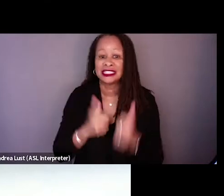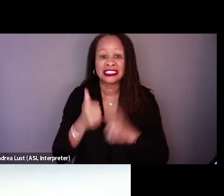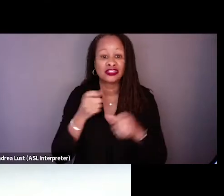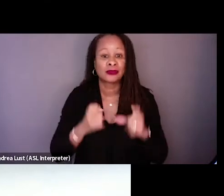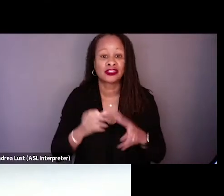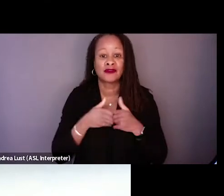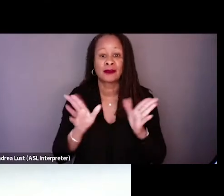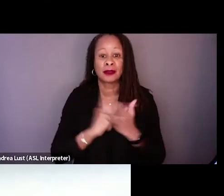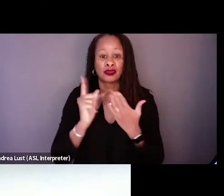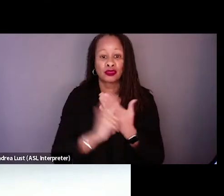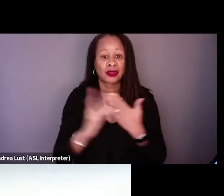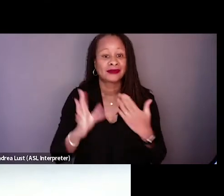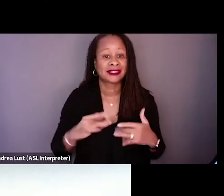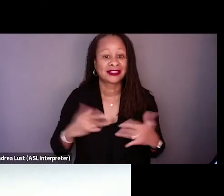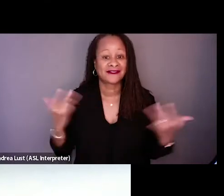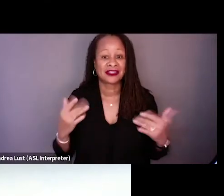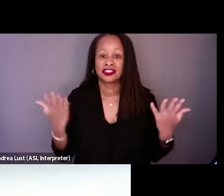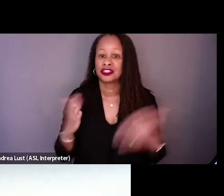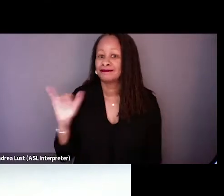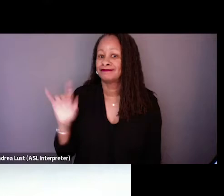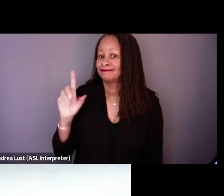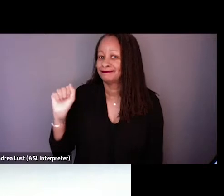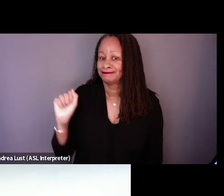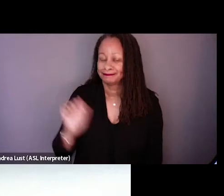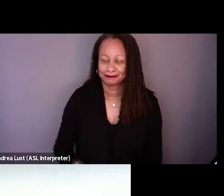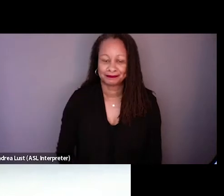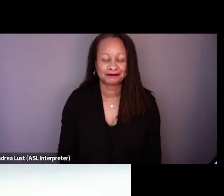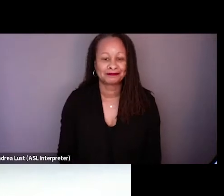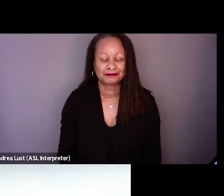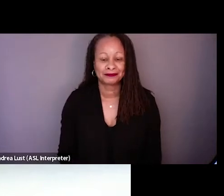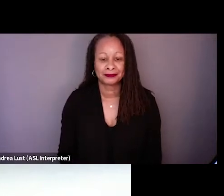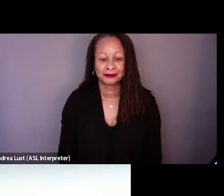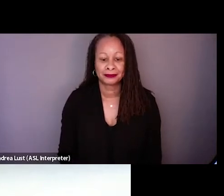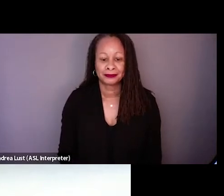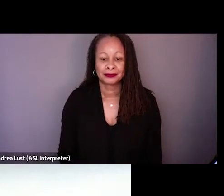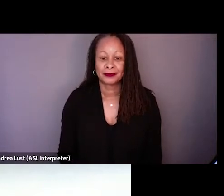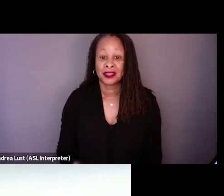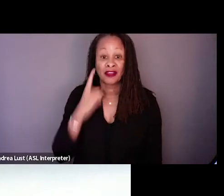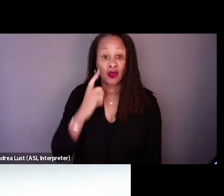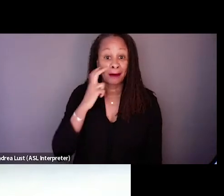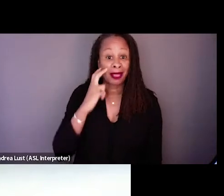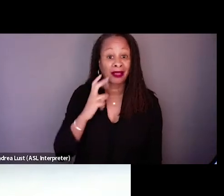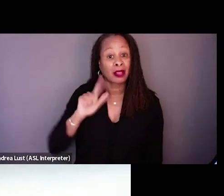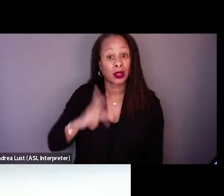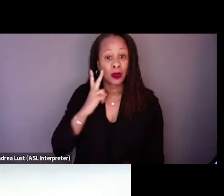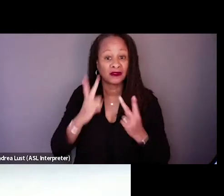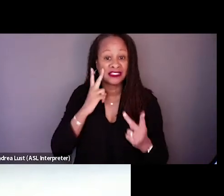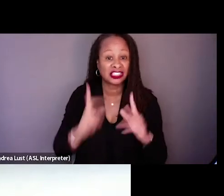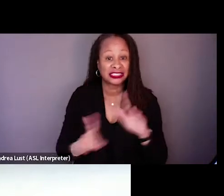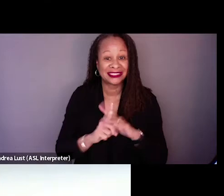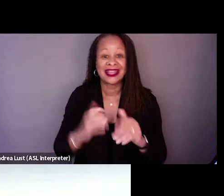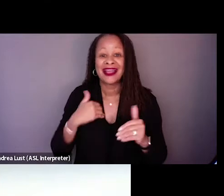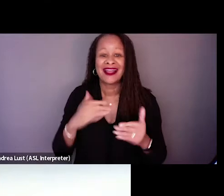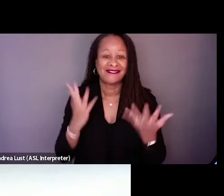of Public Programs and Events here at the International Documentary Association. For our blind or low vision attendees, I have